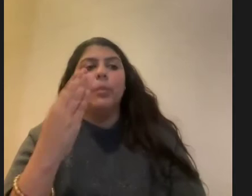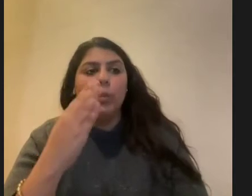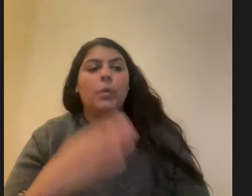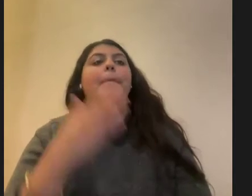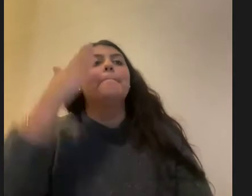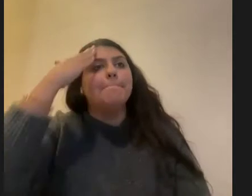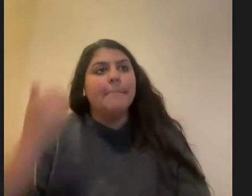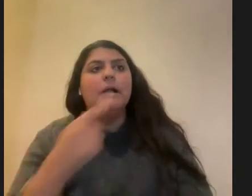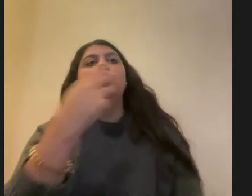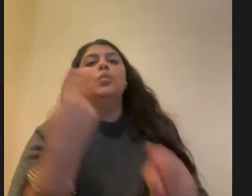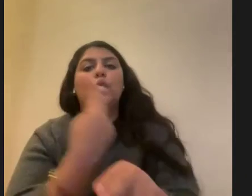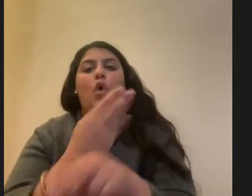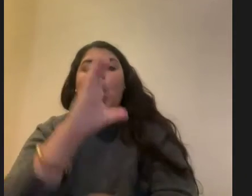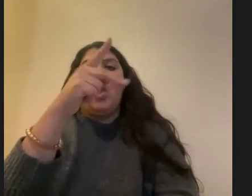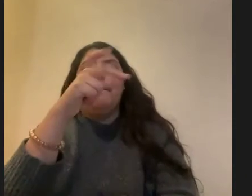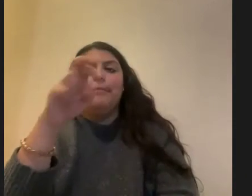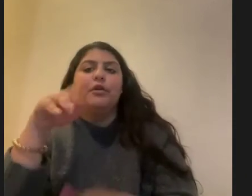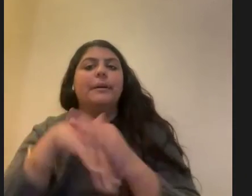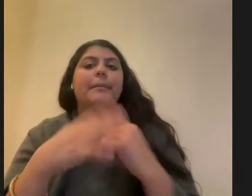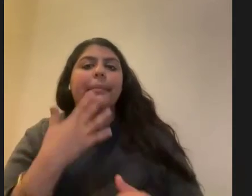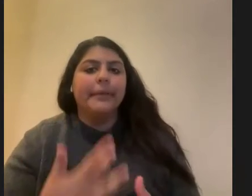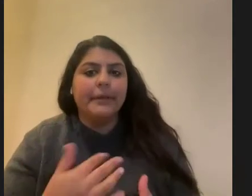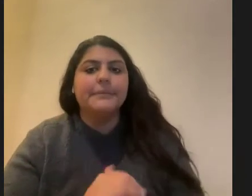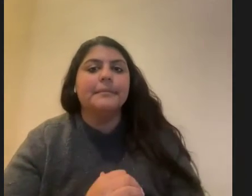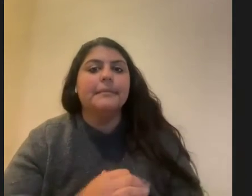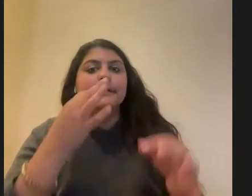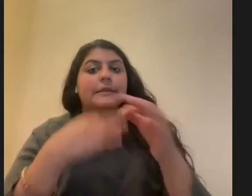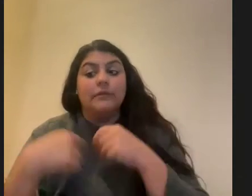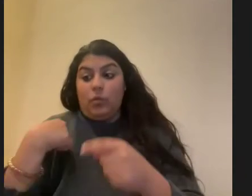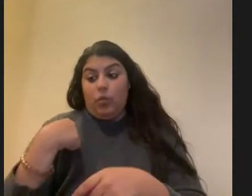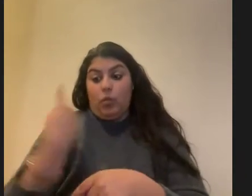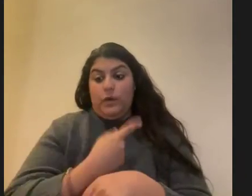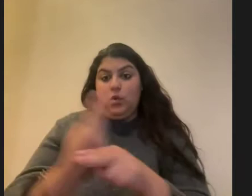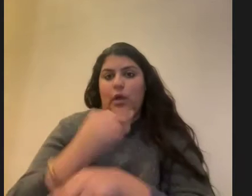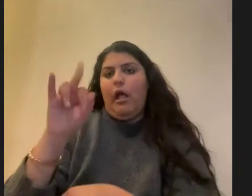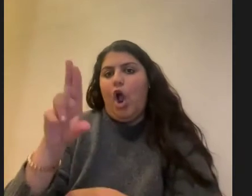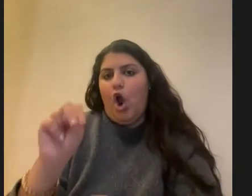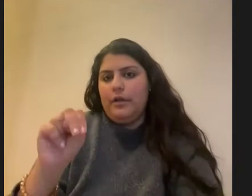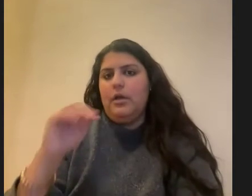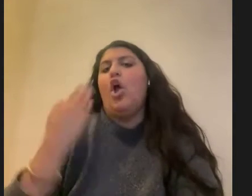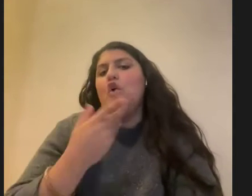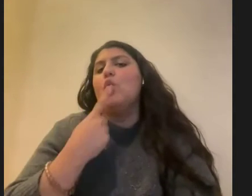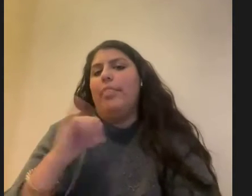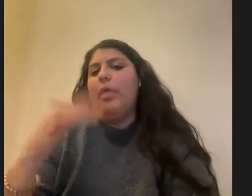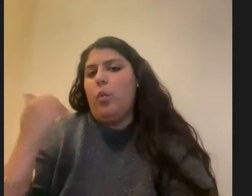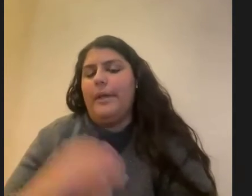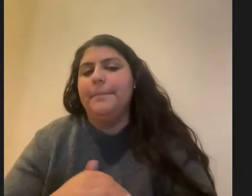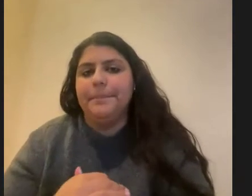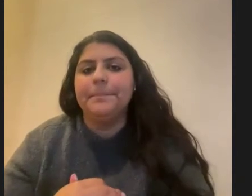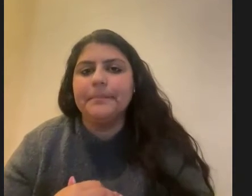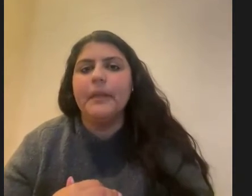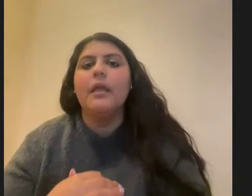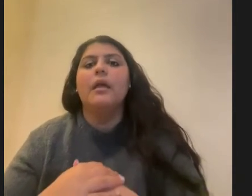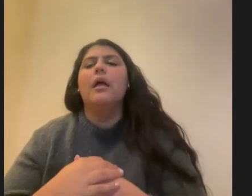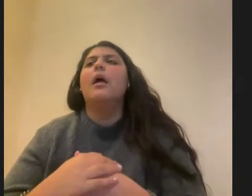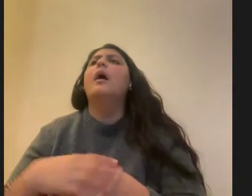they use copper in their blood instead of us, which uses iron, which is why it's red. Nice. Mia wants to know, does it hurt